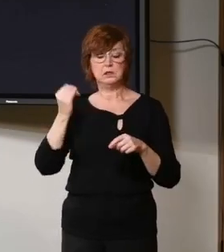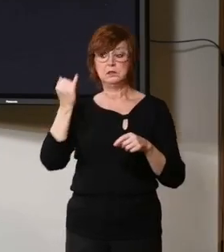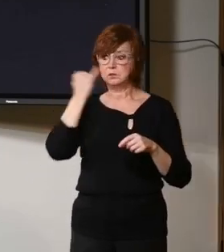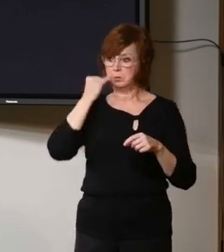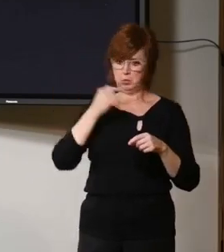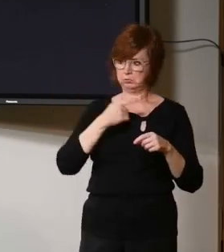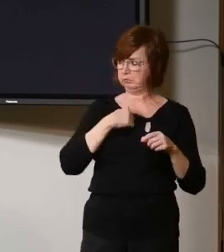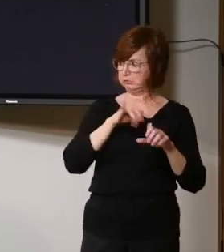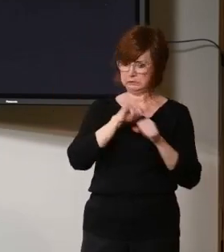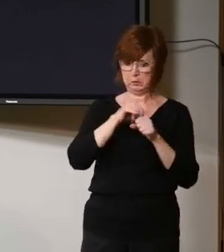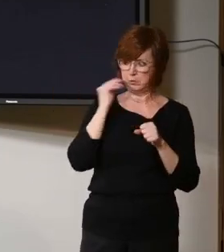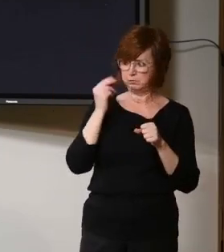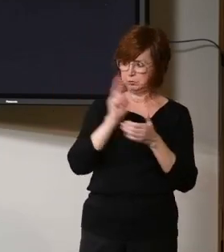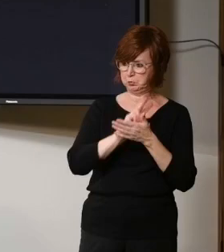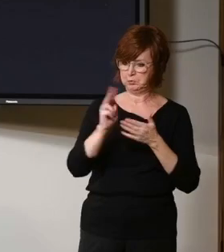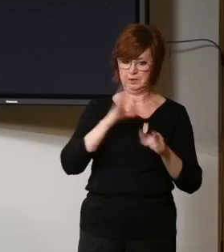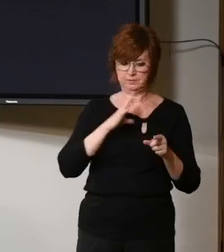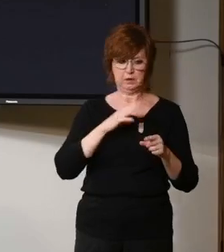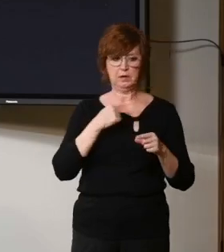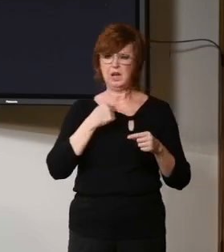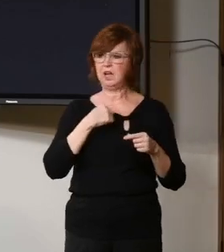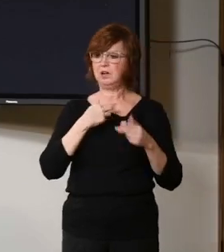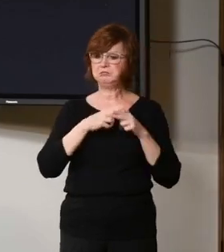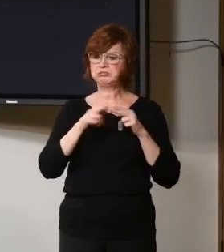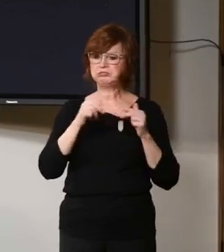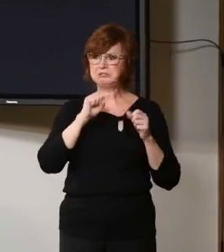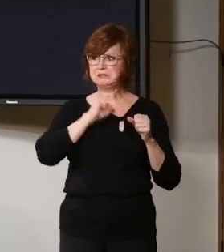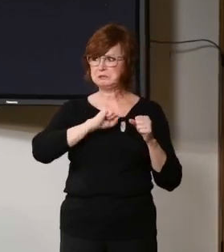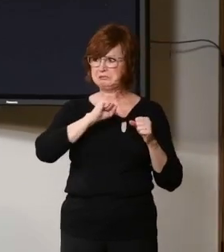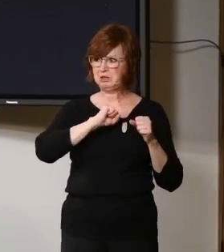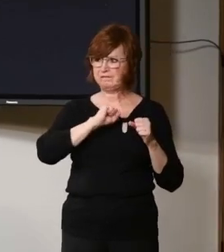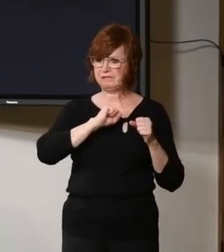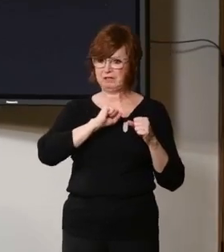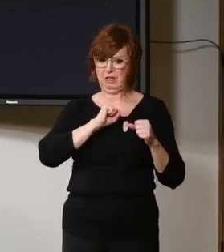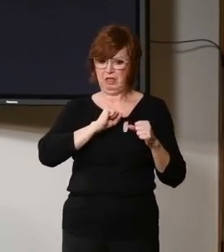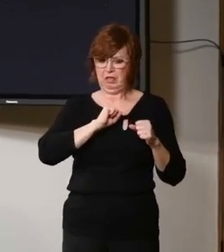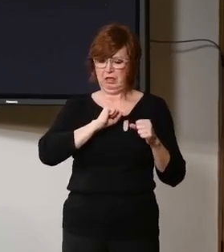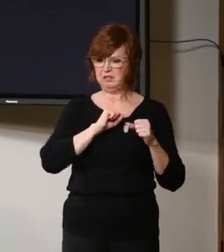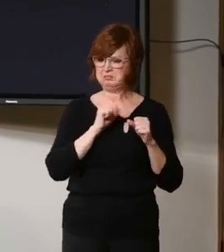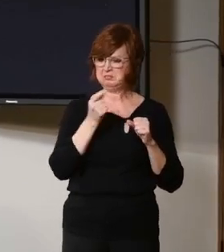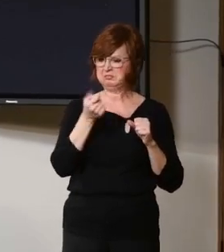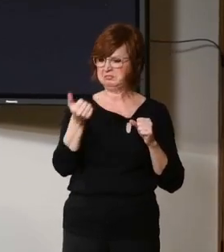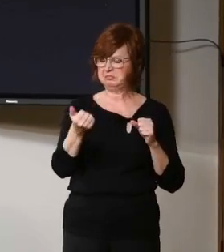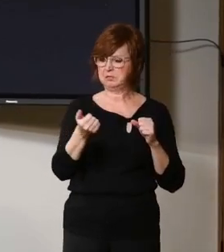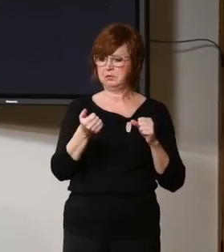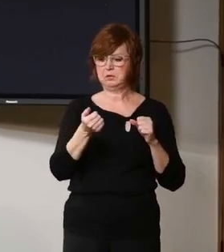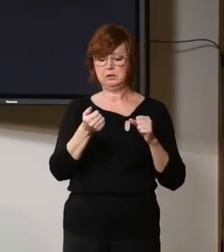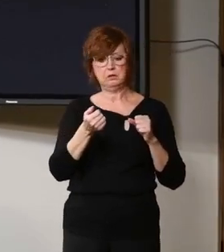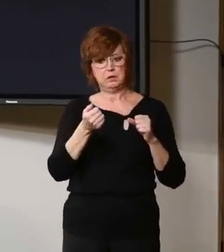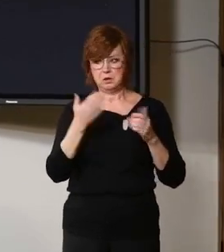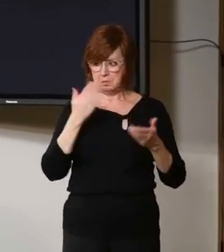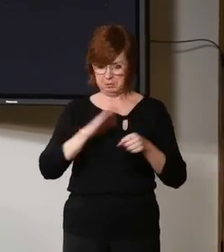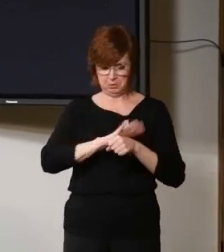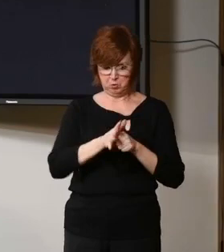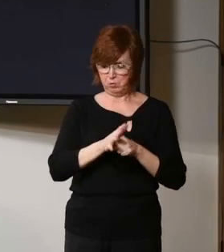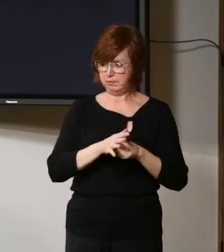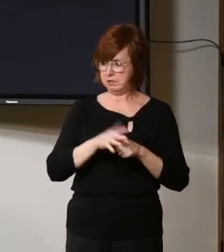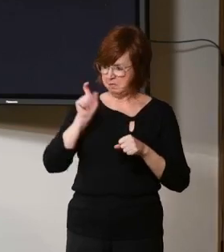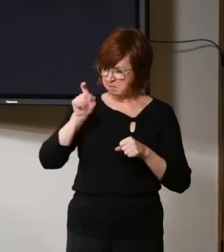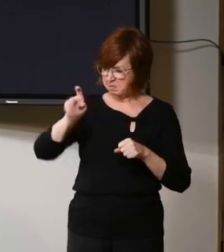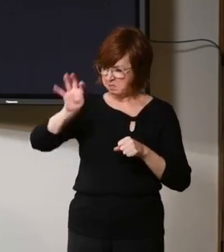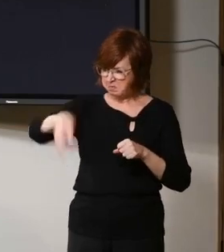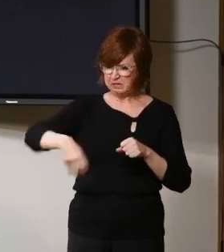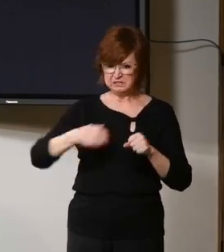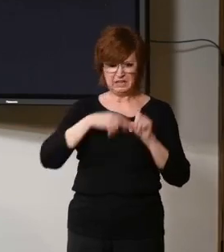testing. Stay home for 2 weeks till your symptoms are cleared. If you get fever, other symptoms that are more significant as a